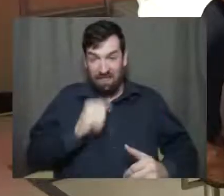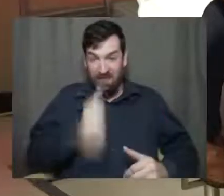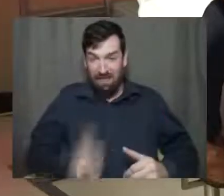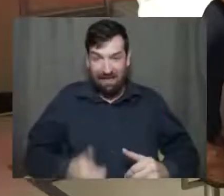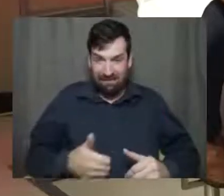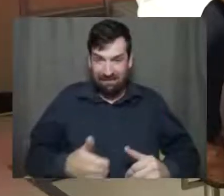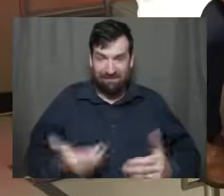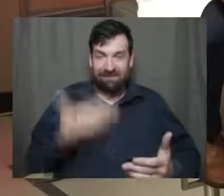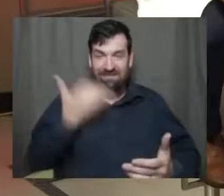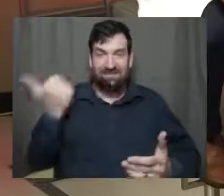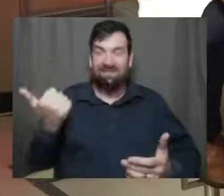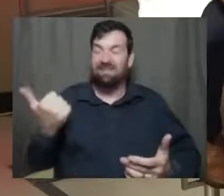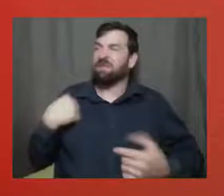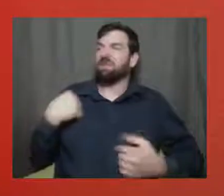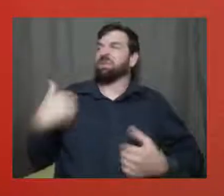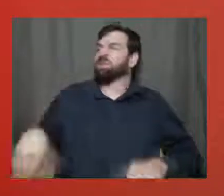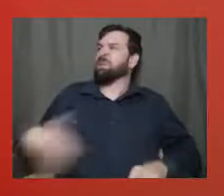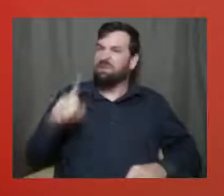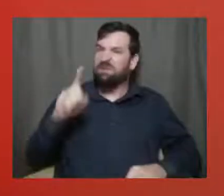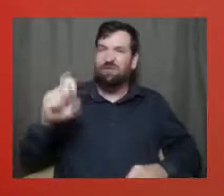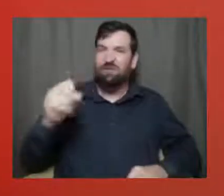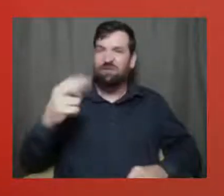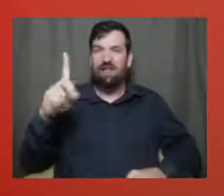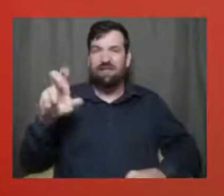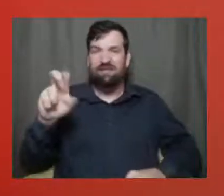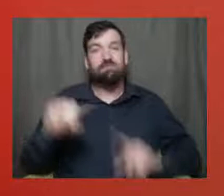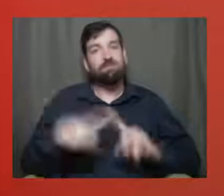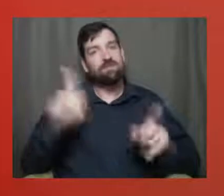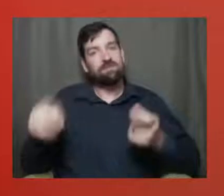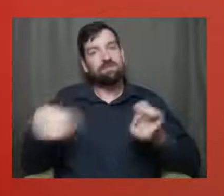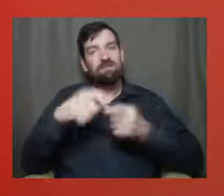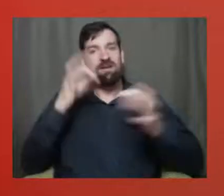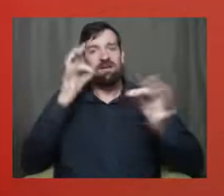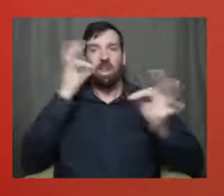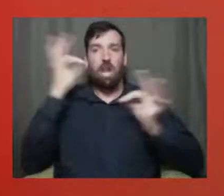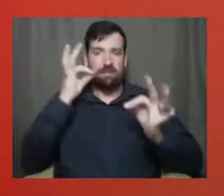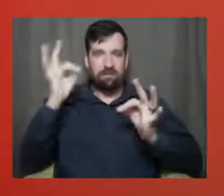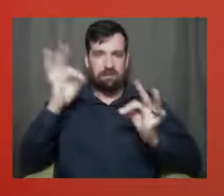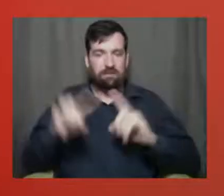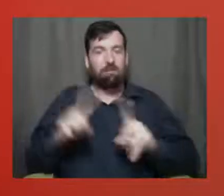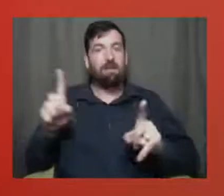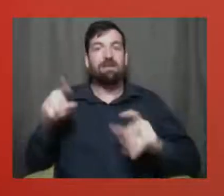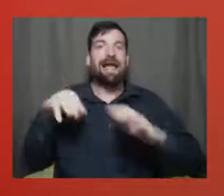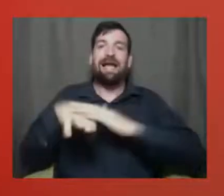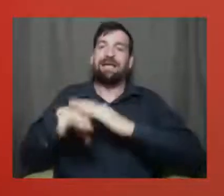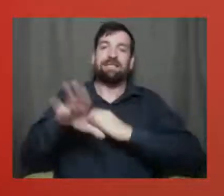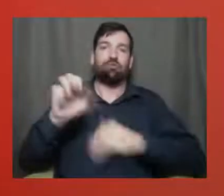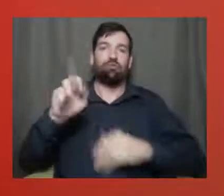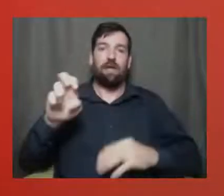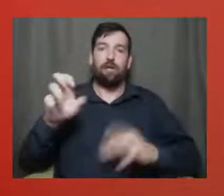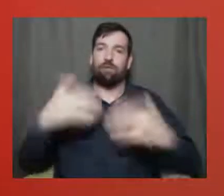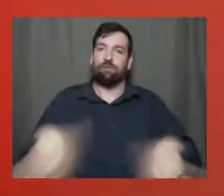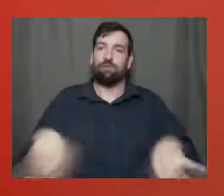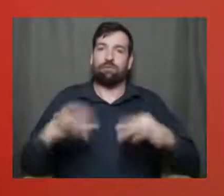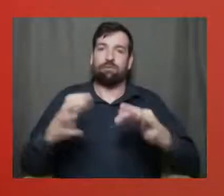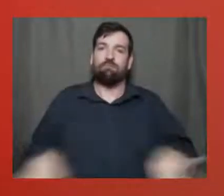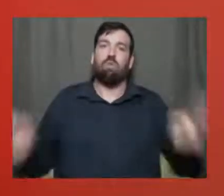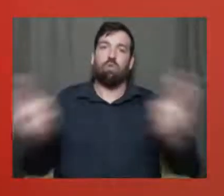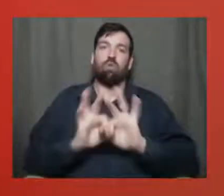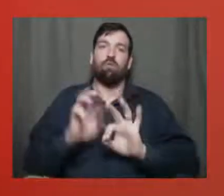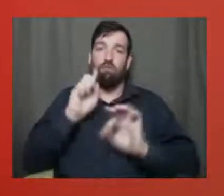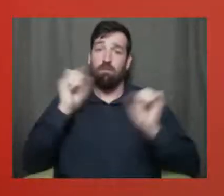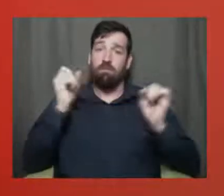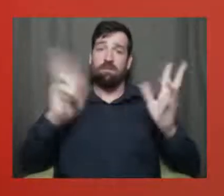6 months, but particularly with the flossing. But access to care is a big thing for a lot of people too. And not